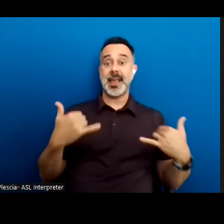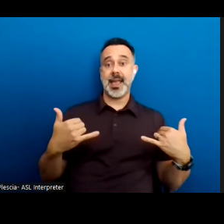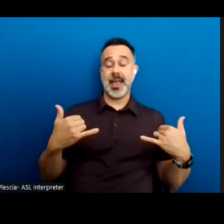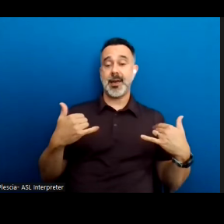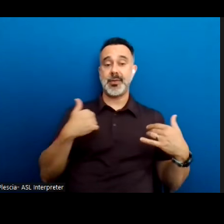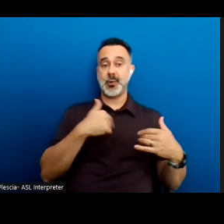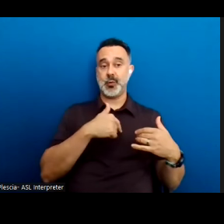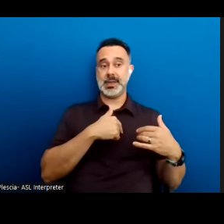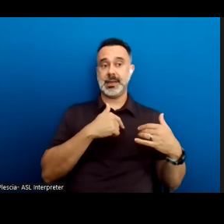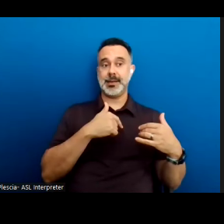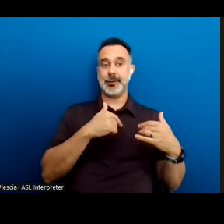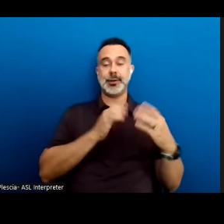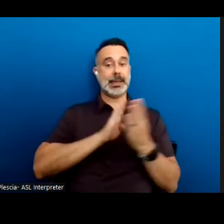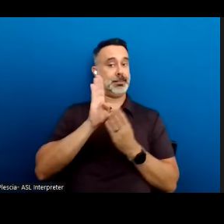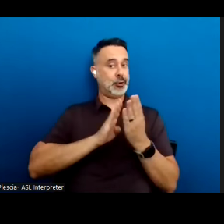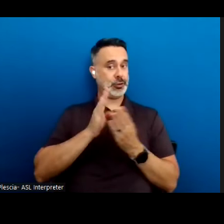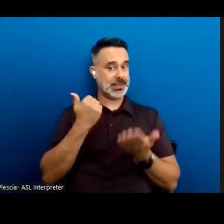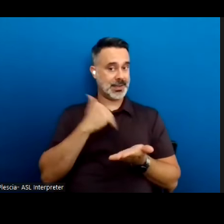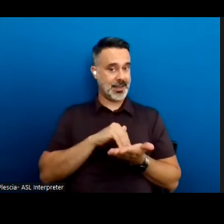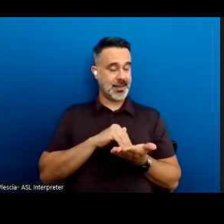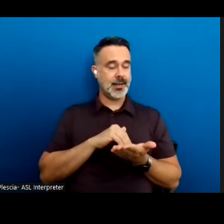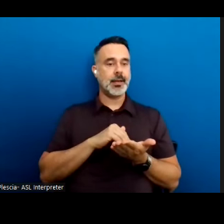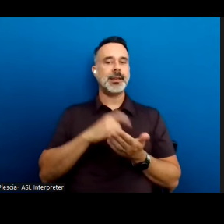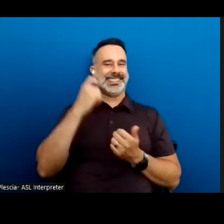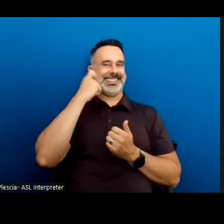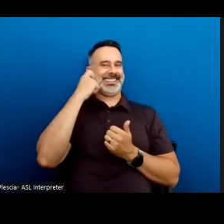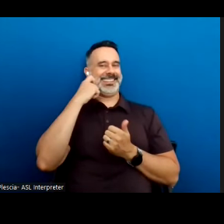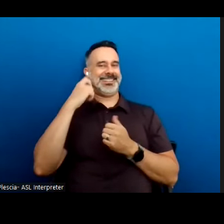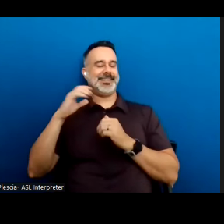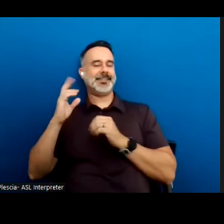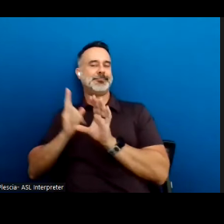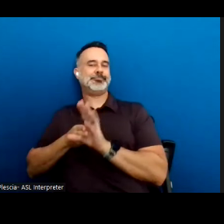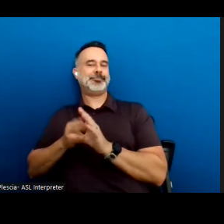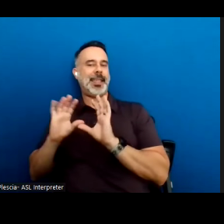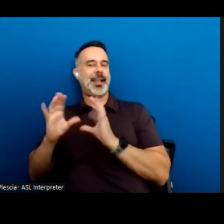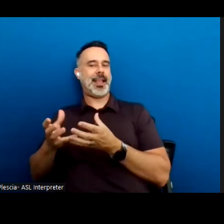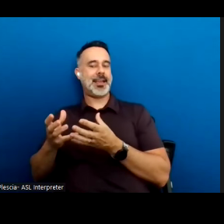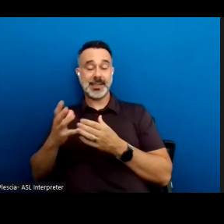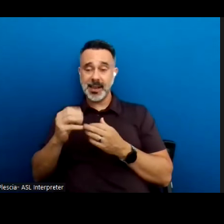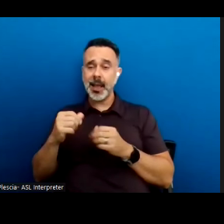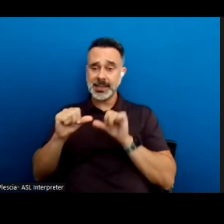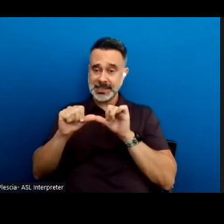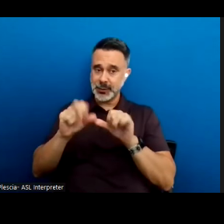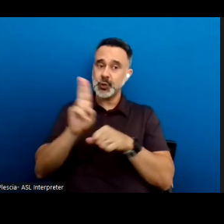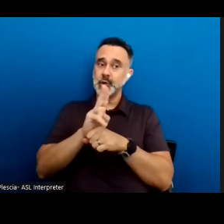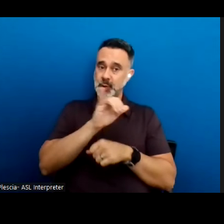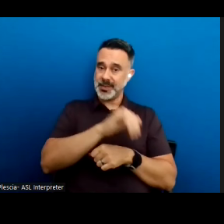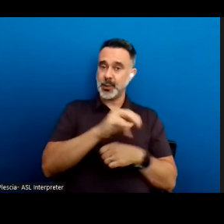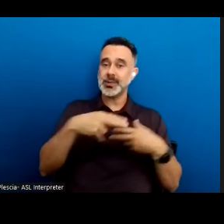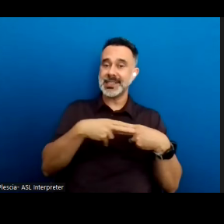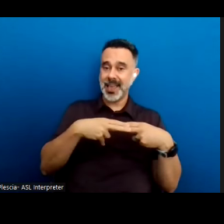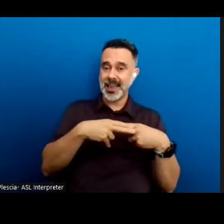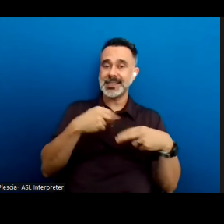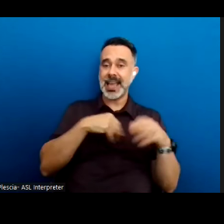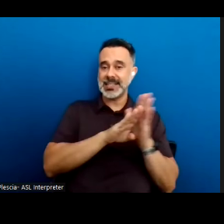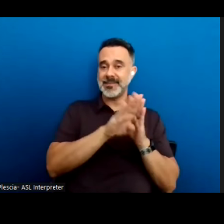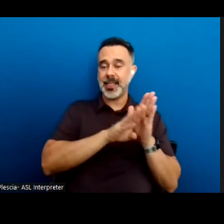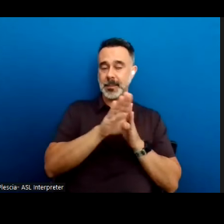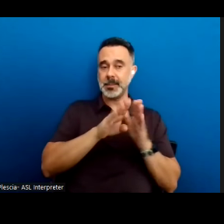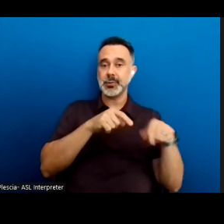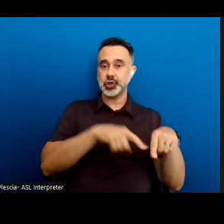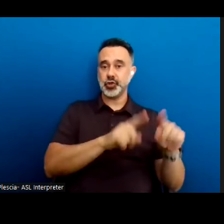are back in person, I just finally did a class, and I really did continue to use the slides that I had developed